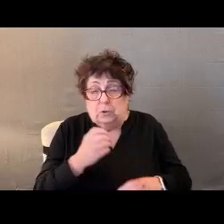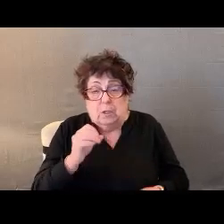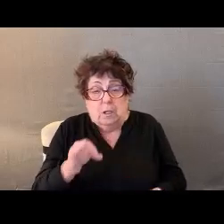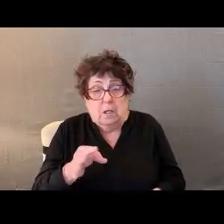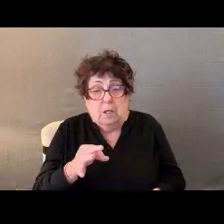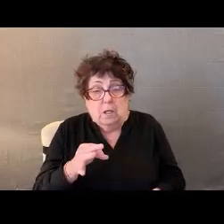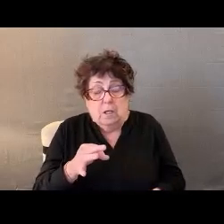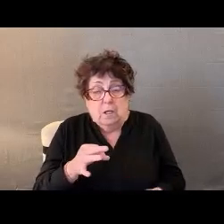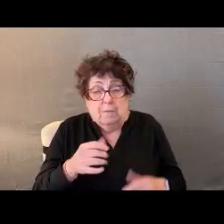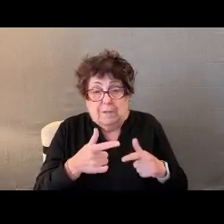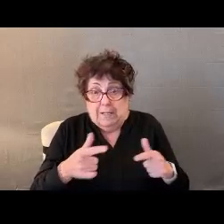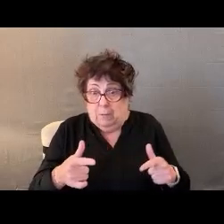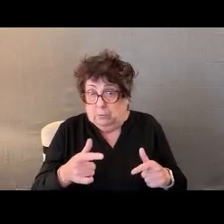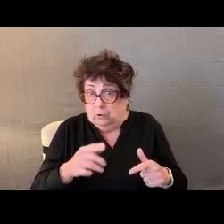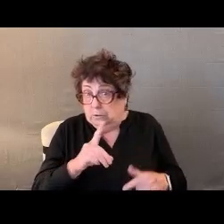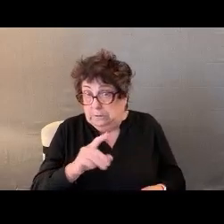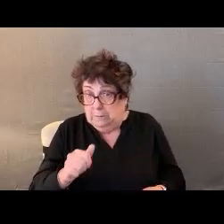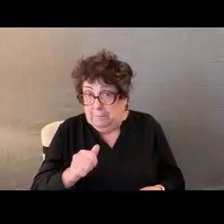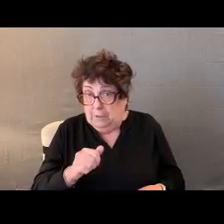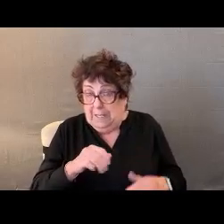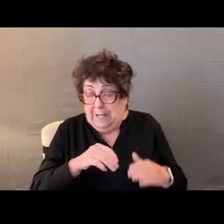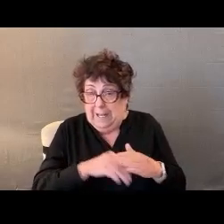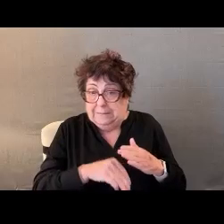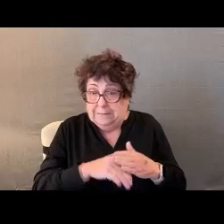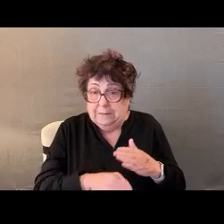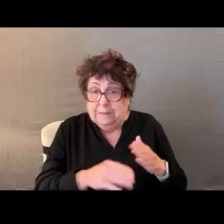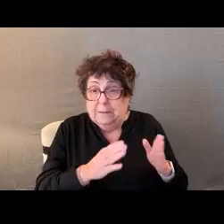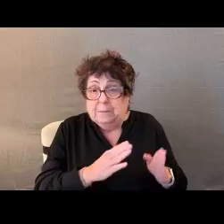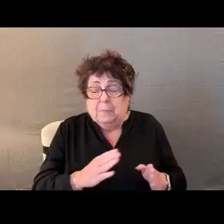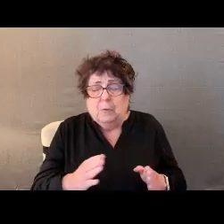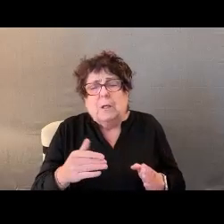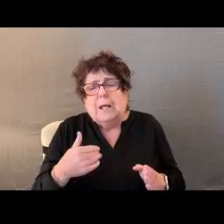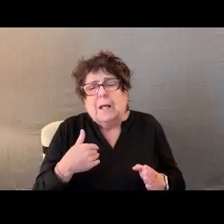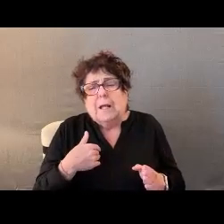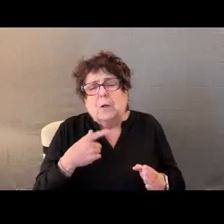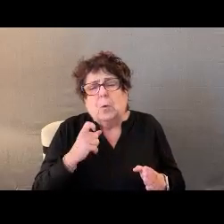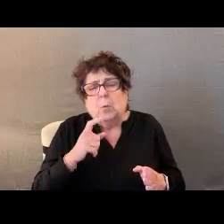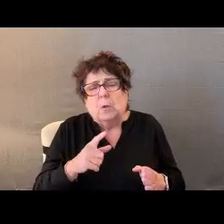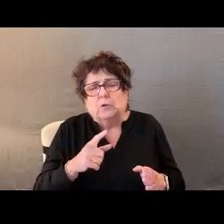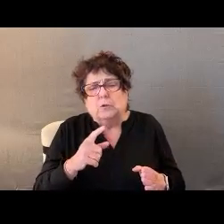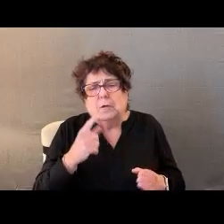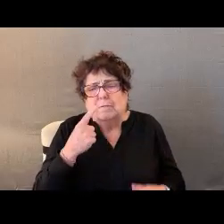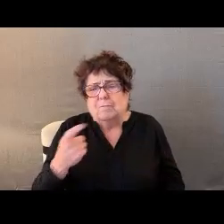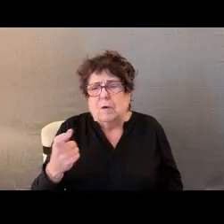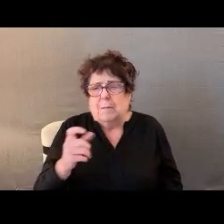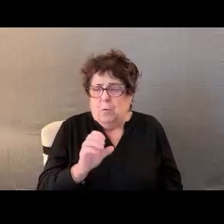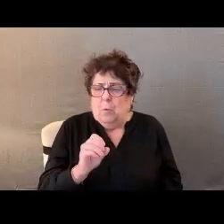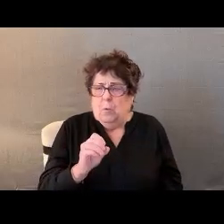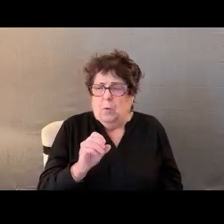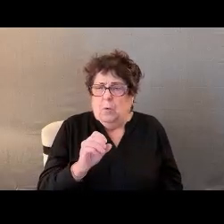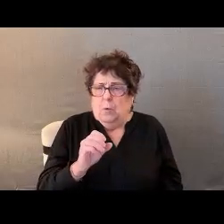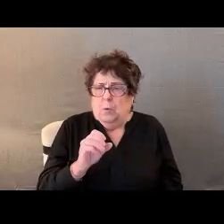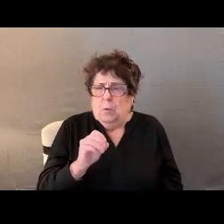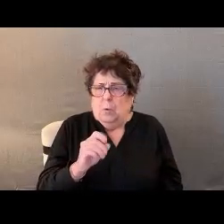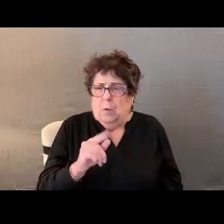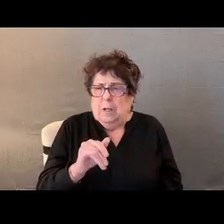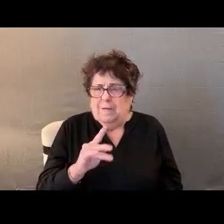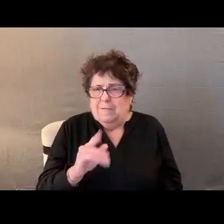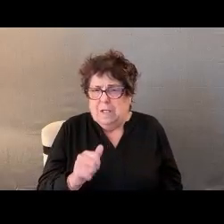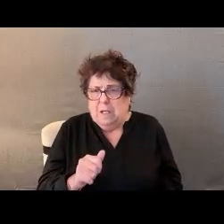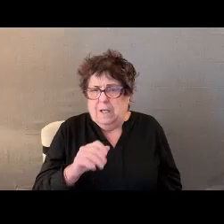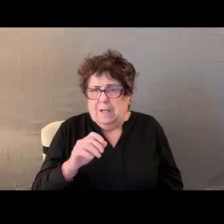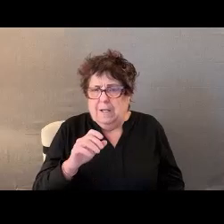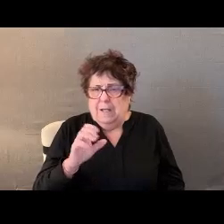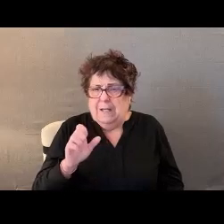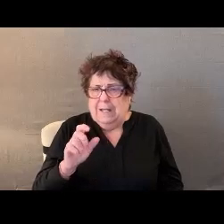and disability access plan. We have a question from Lydia English. I'm not 100% sure